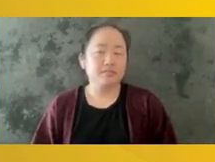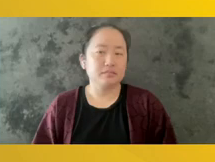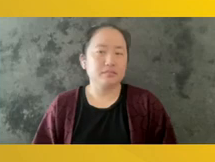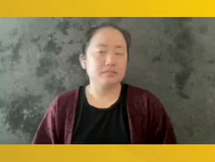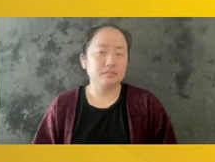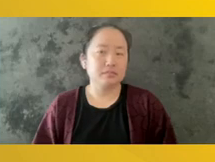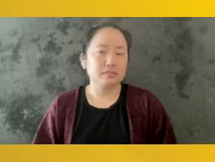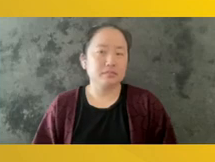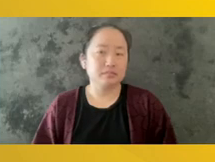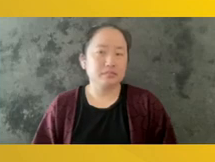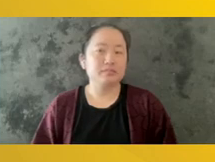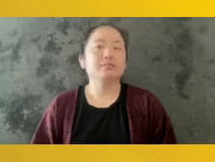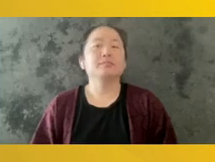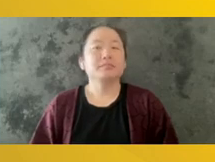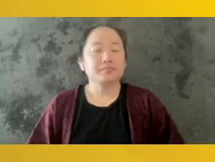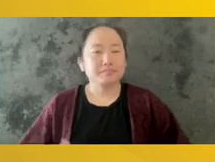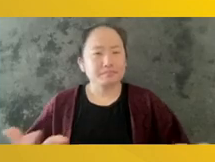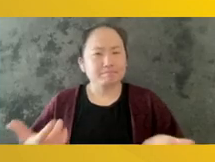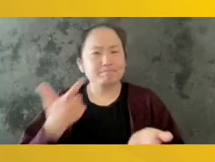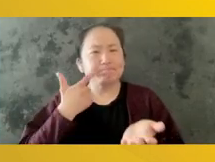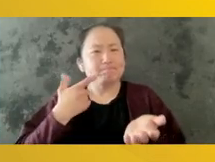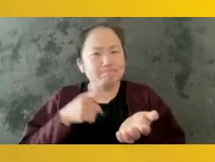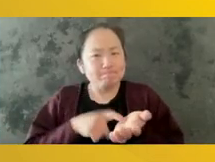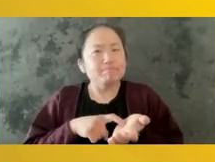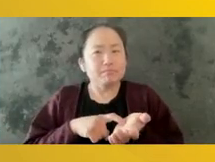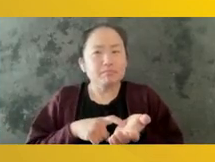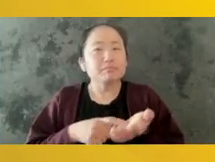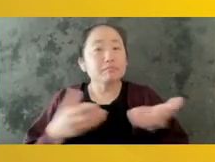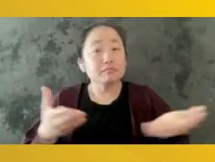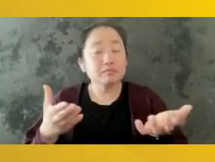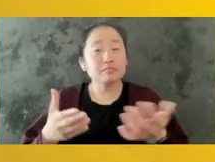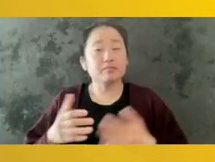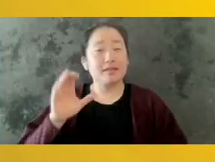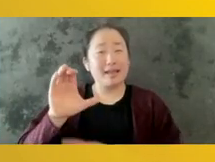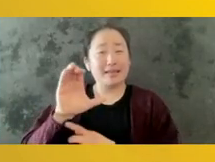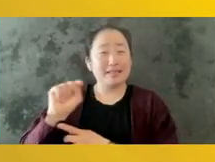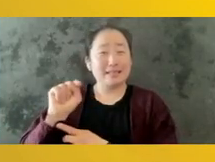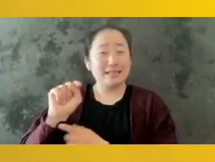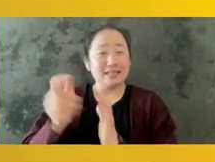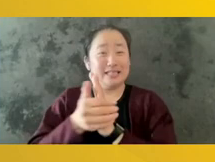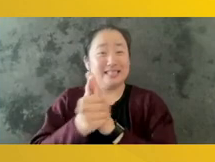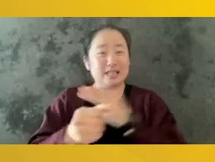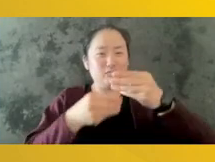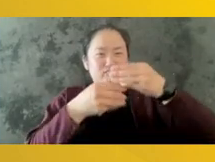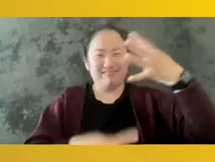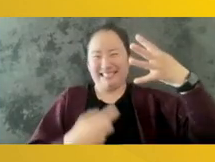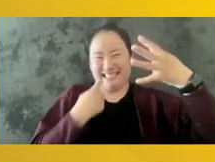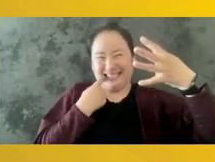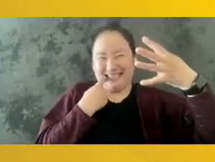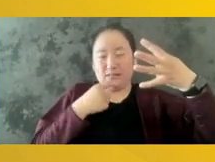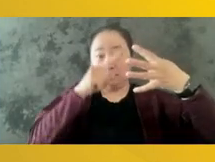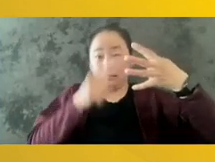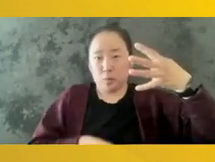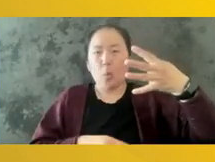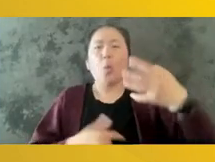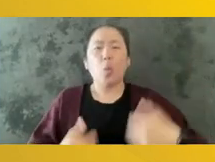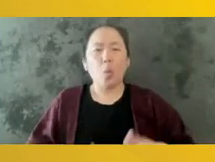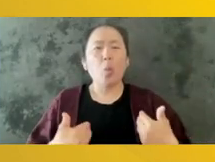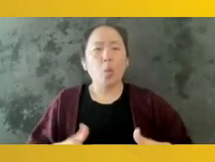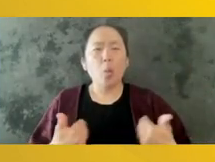So one thing that you might notice is a lot of these computational thinking competencies overlap quite a bit